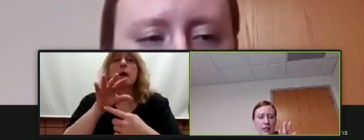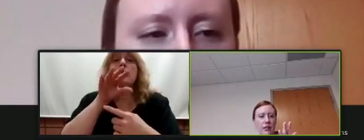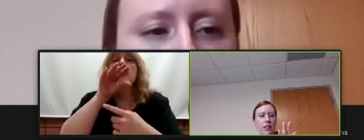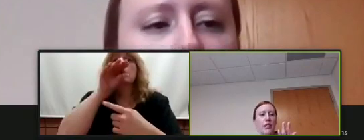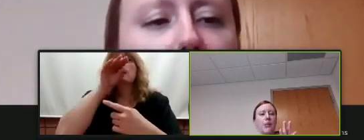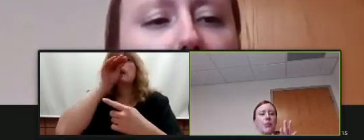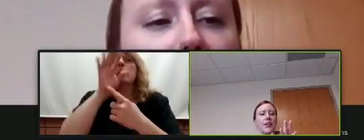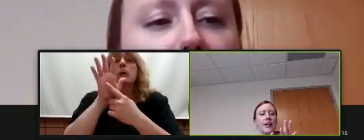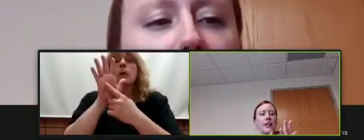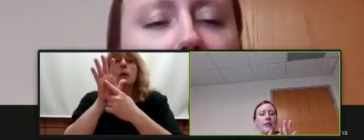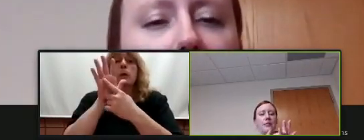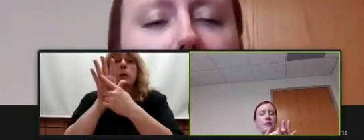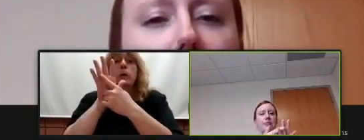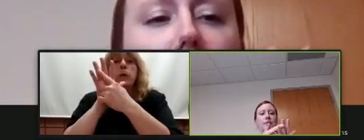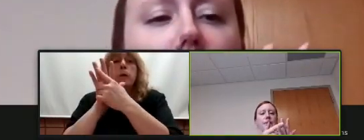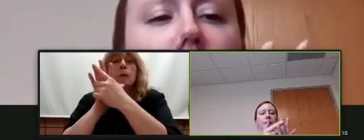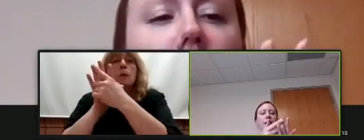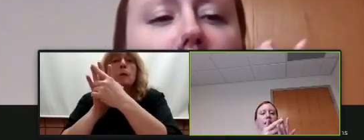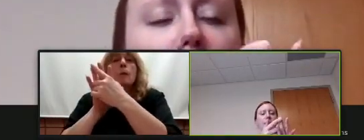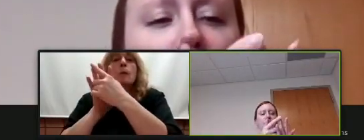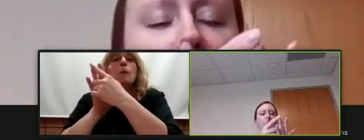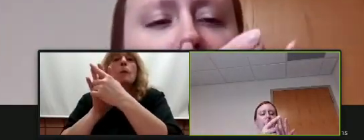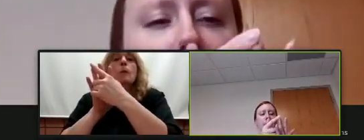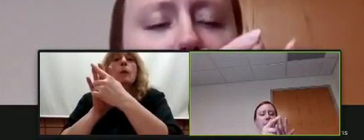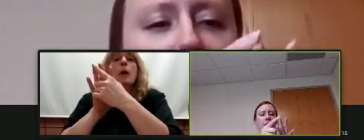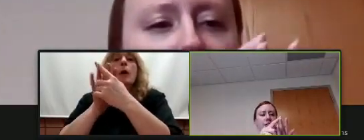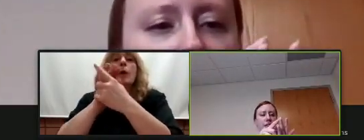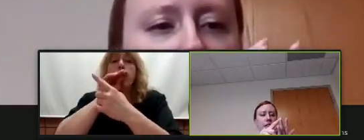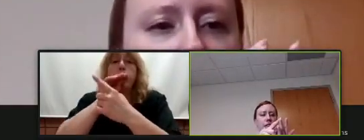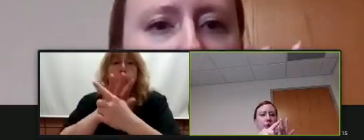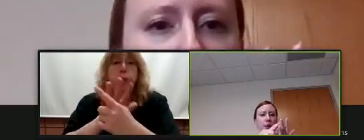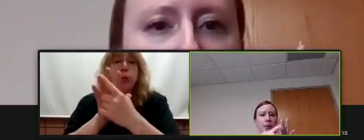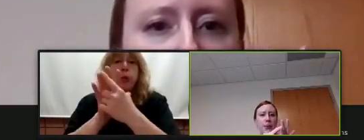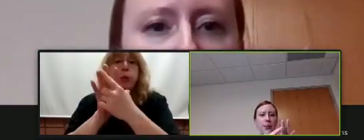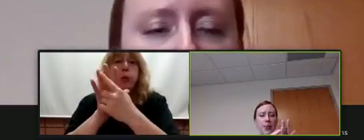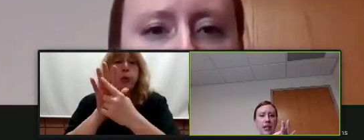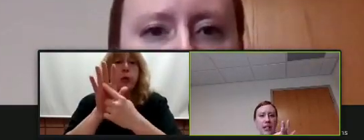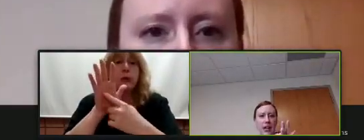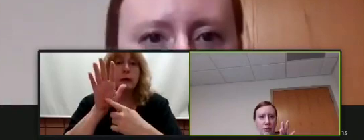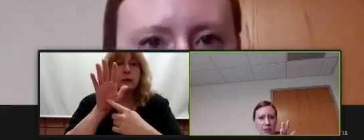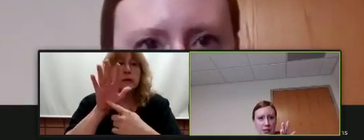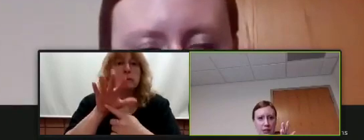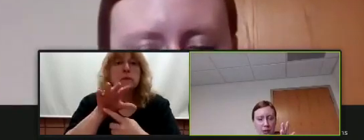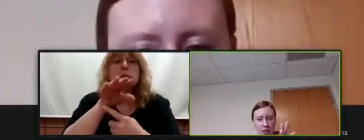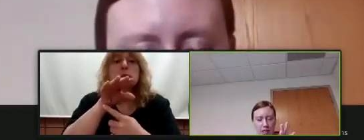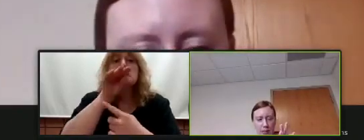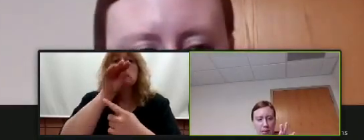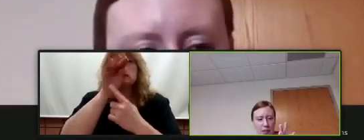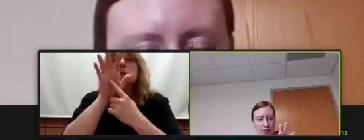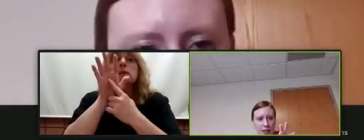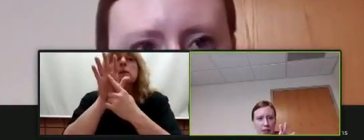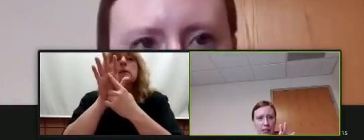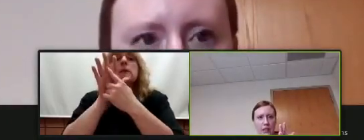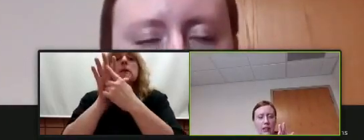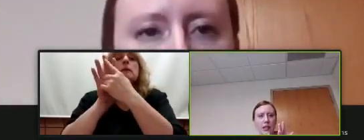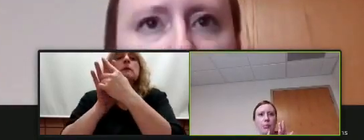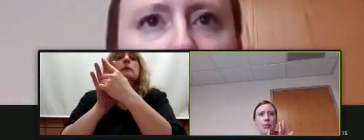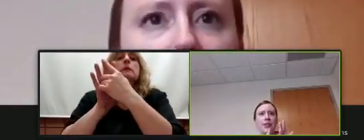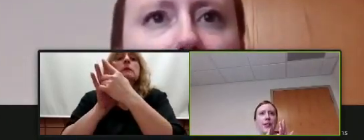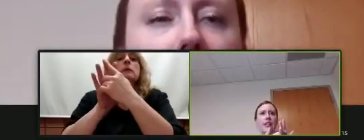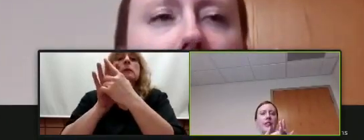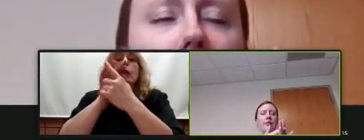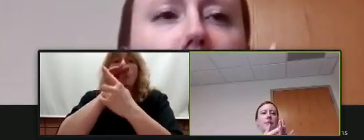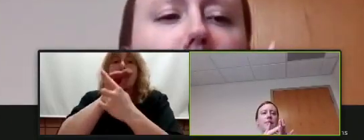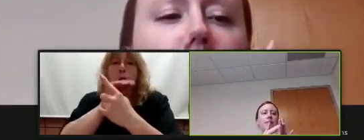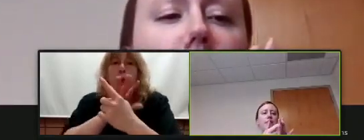finger. Breathe in as I'm going up my middle finger and out as I'm going down my middle finger.